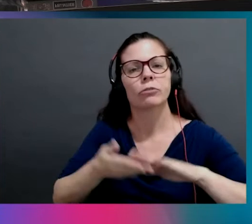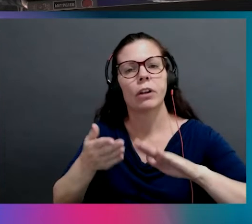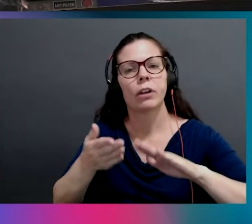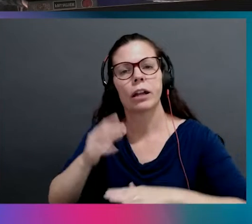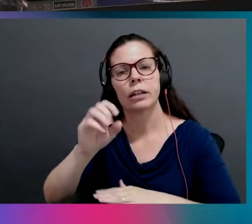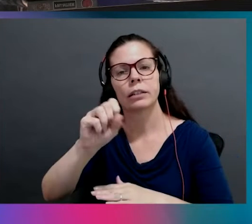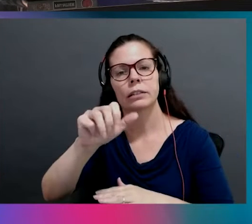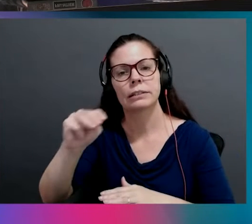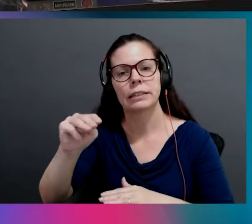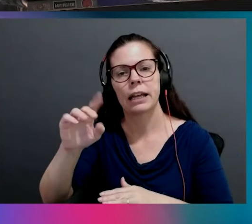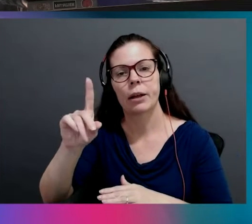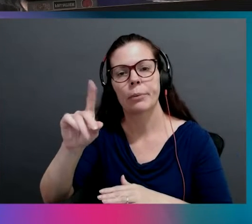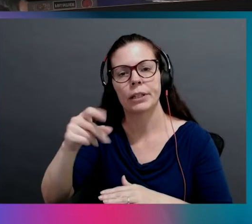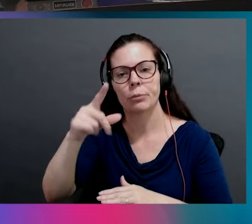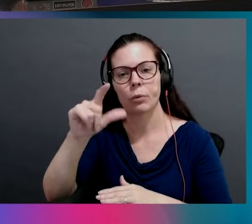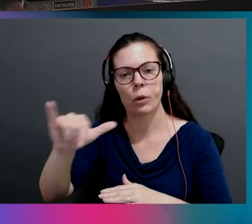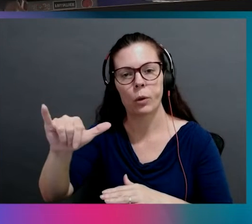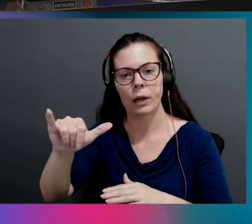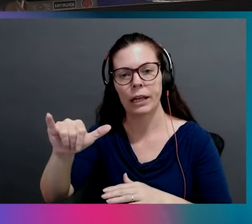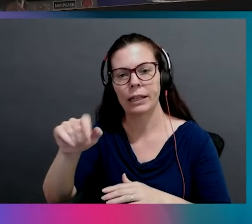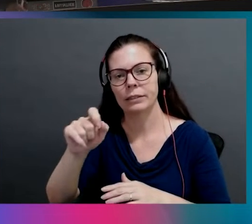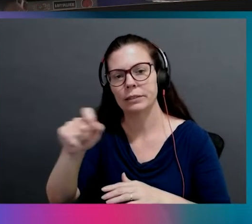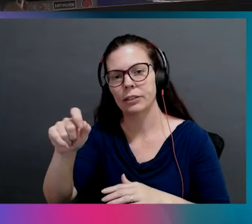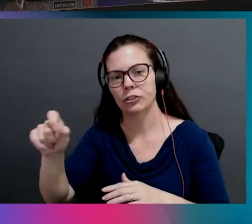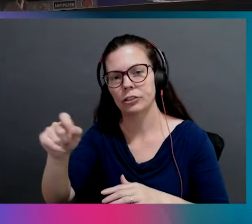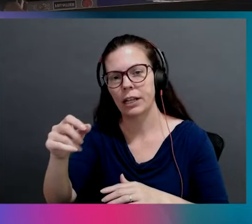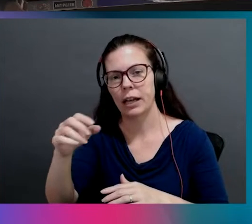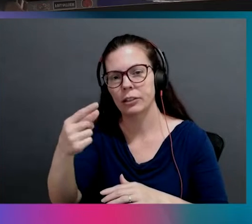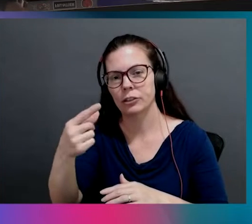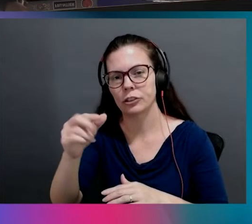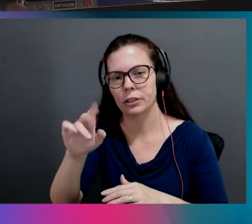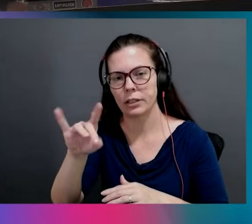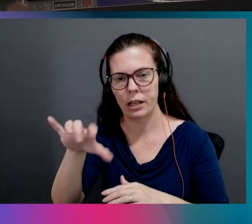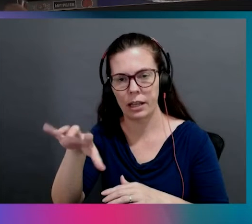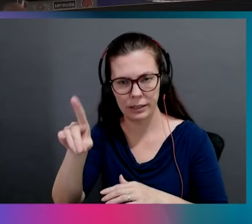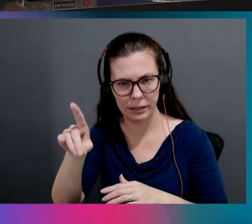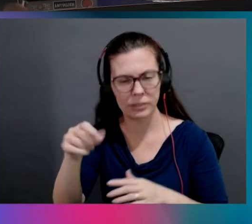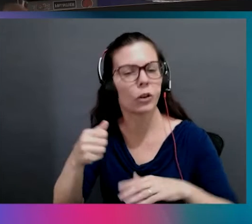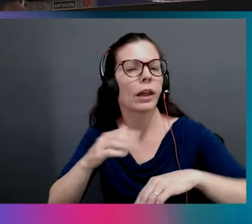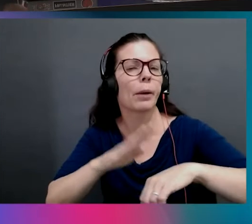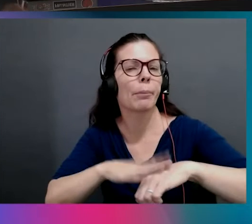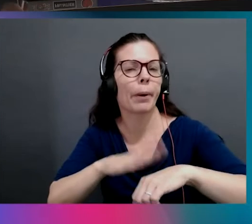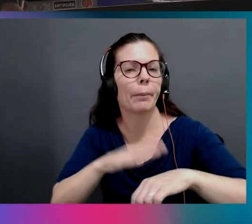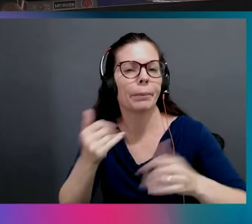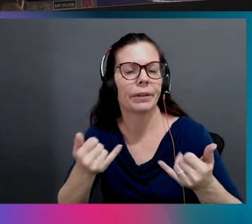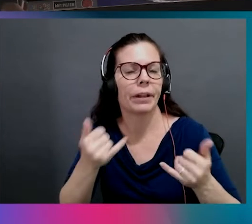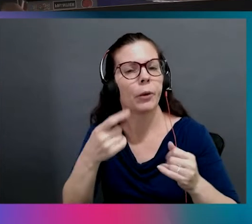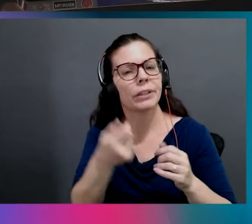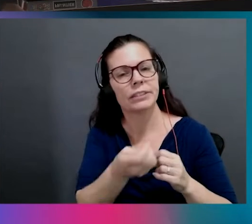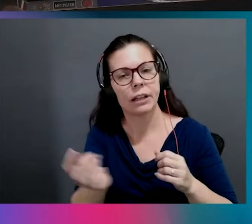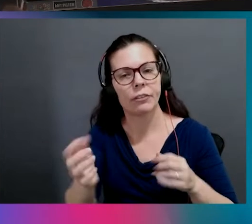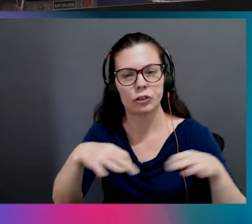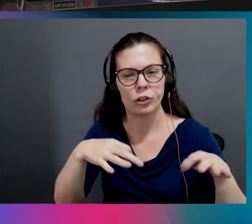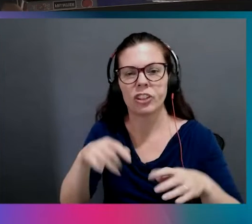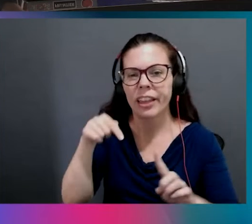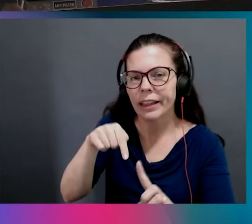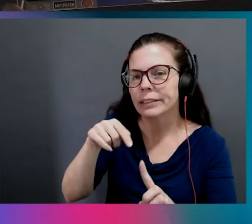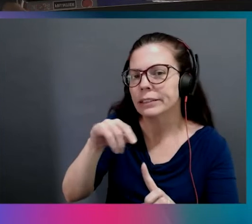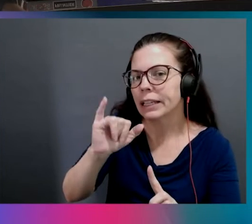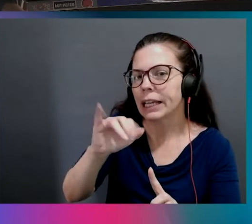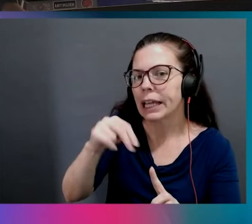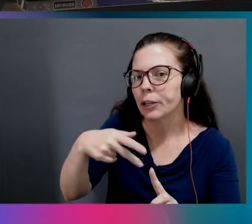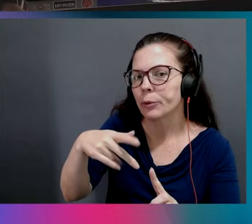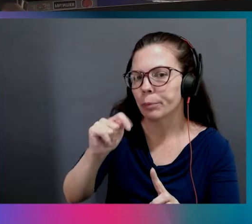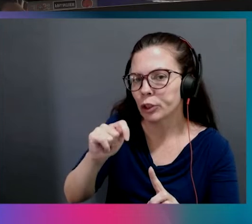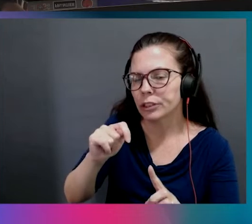guided. And I'll be prompted with several instructions. And these are the input values or the parameter values that I'm going to